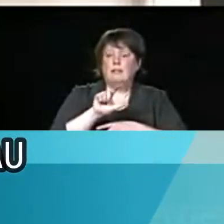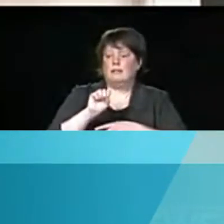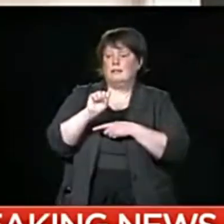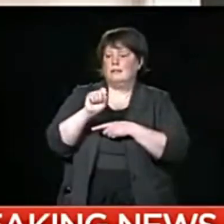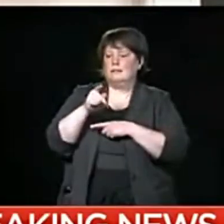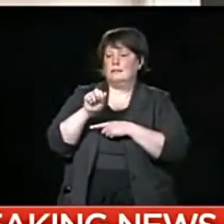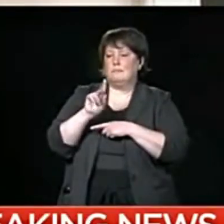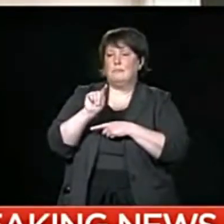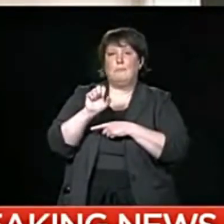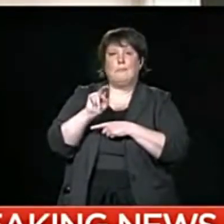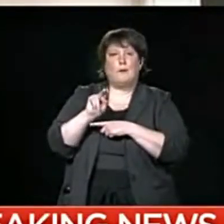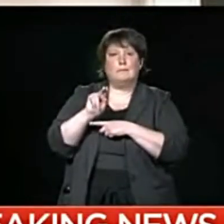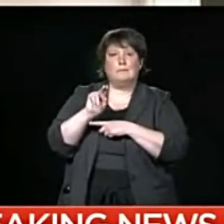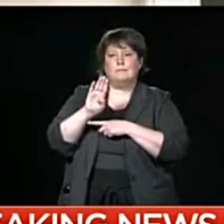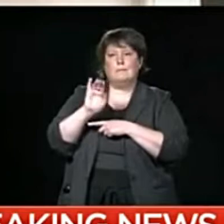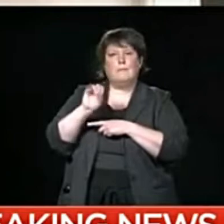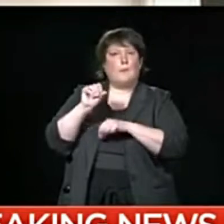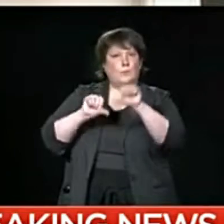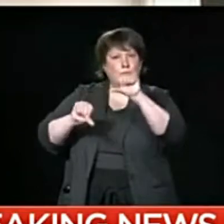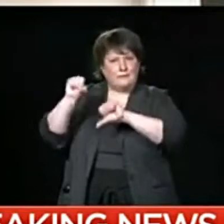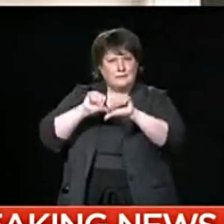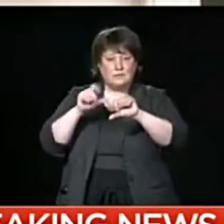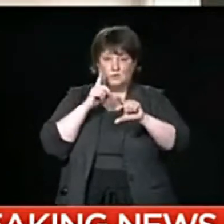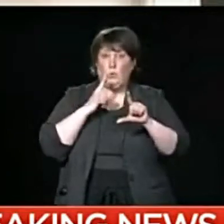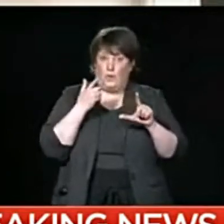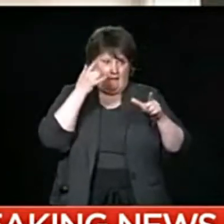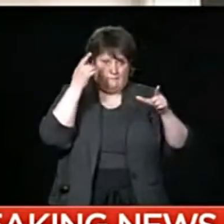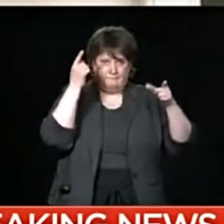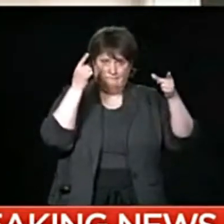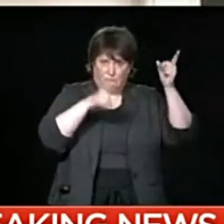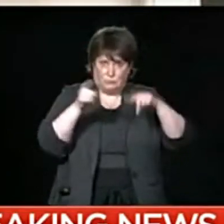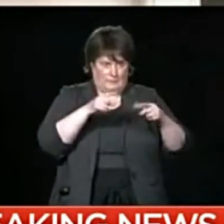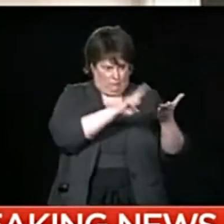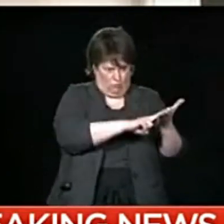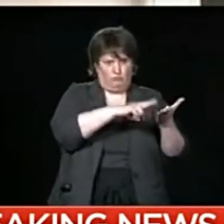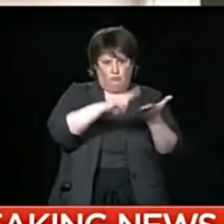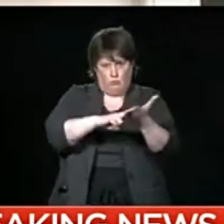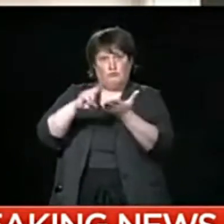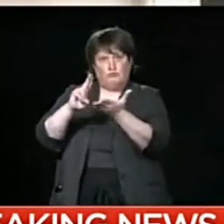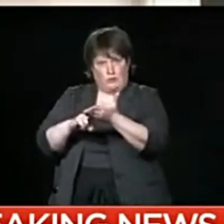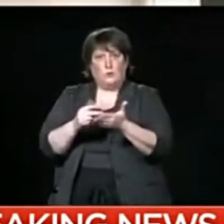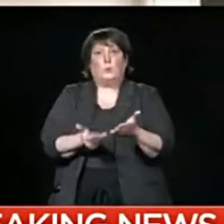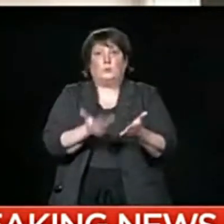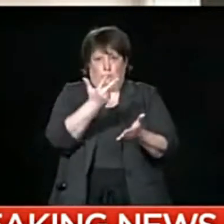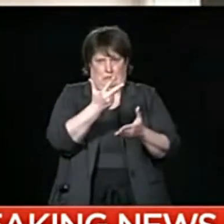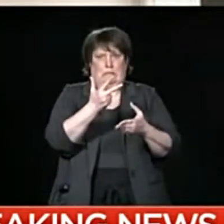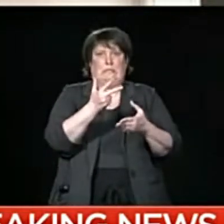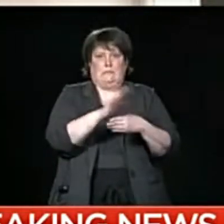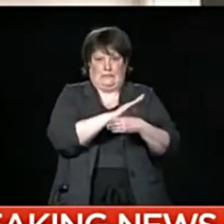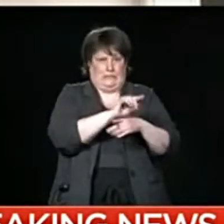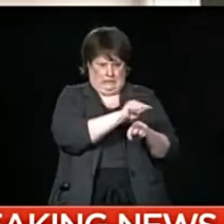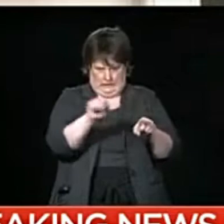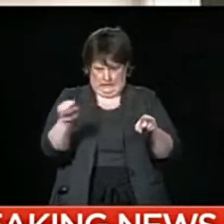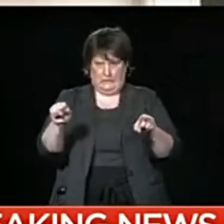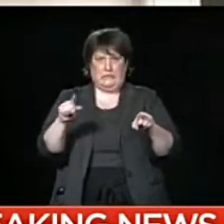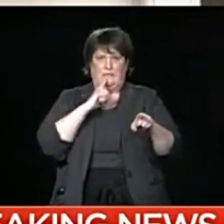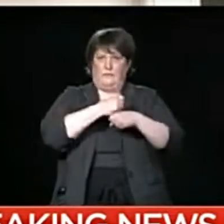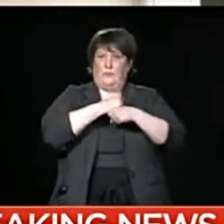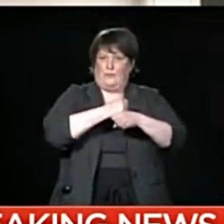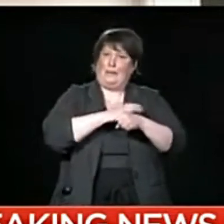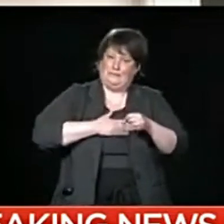the signing of supply contracts with the three Canadian companies to manufacture